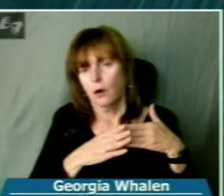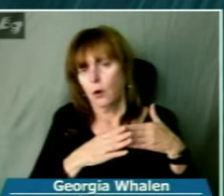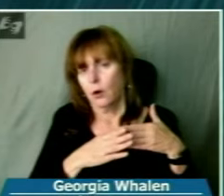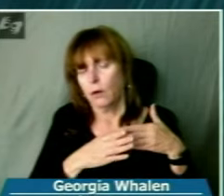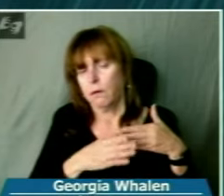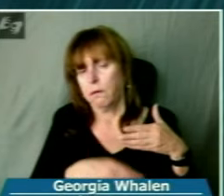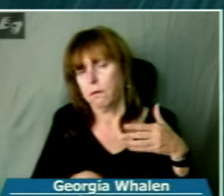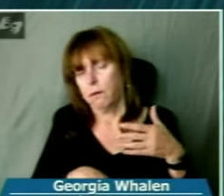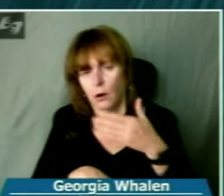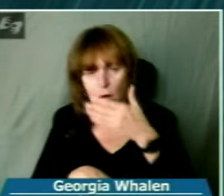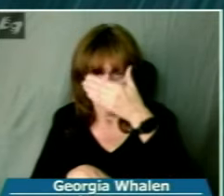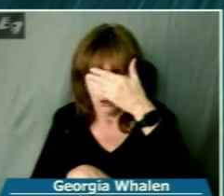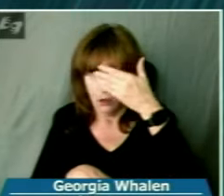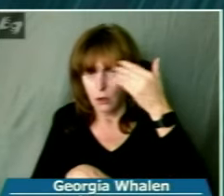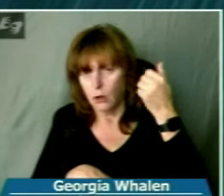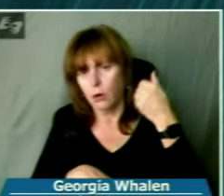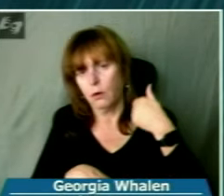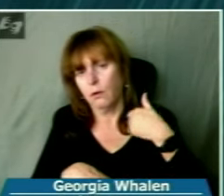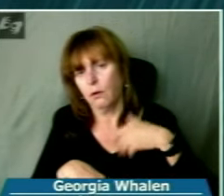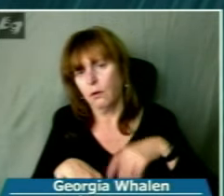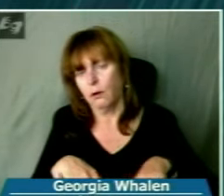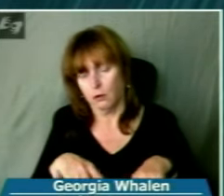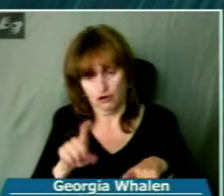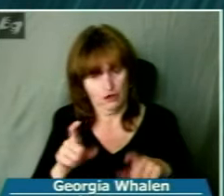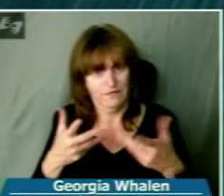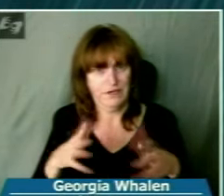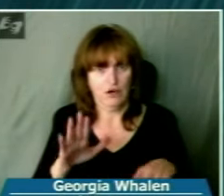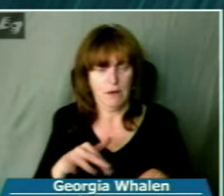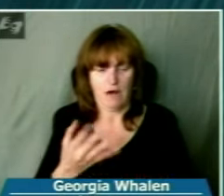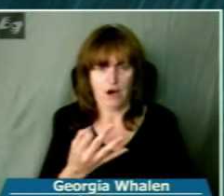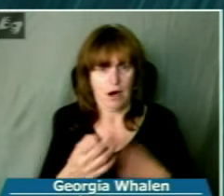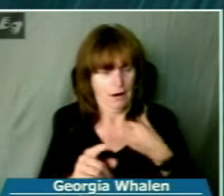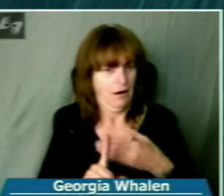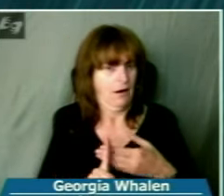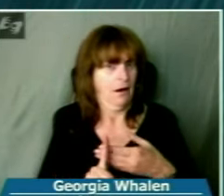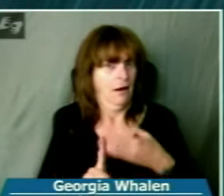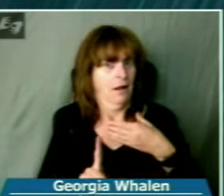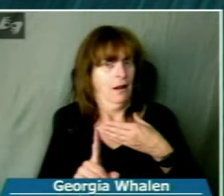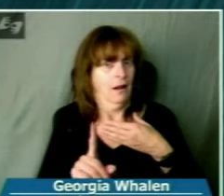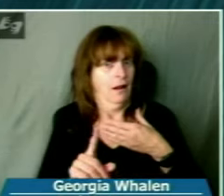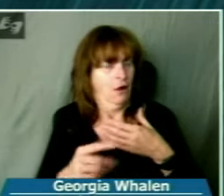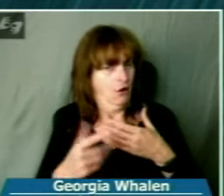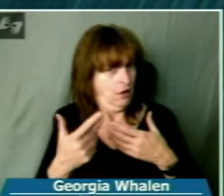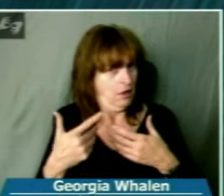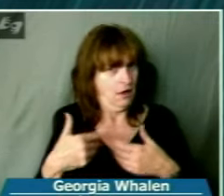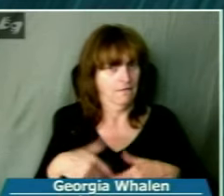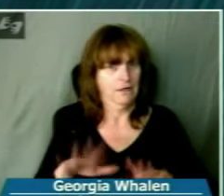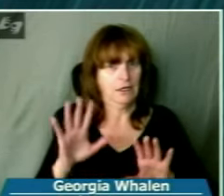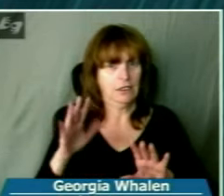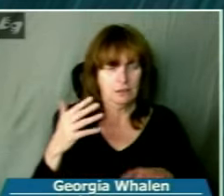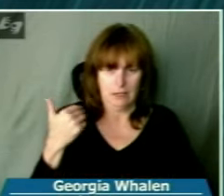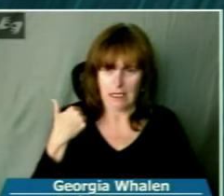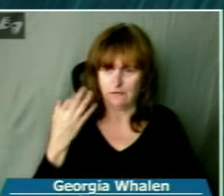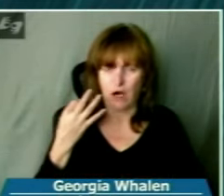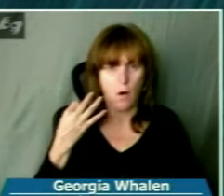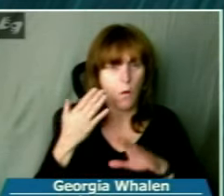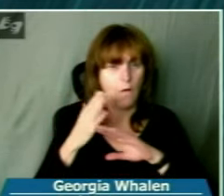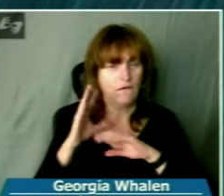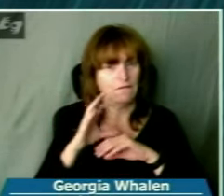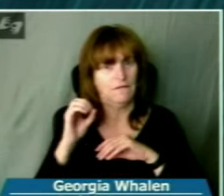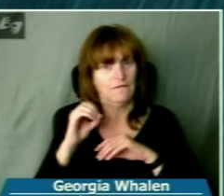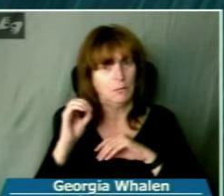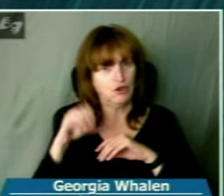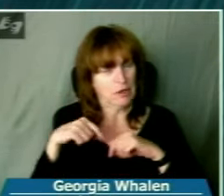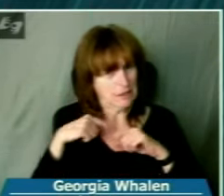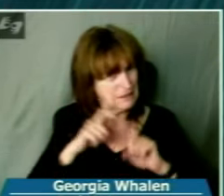by this Friday, and we knew we were ahead of the game as of last Friday when we surpassed the 50% target. And